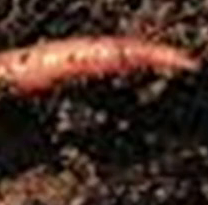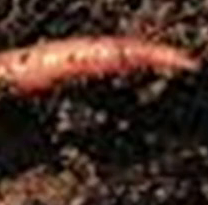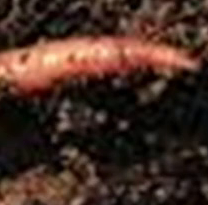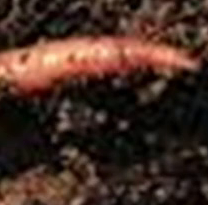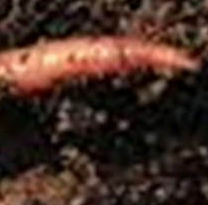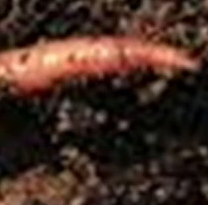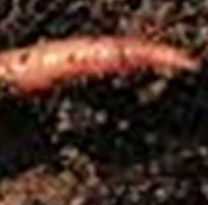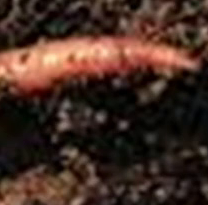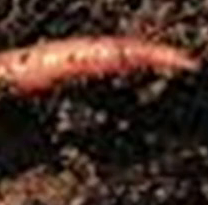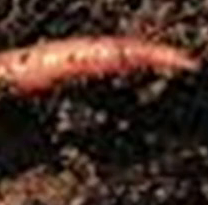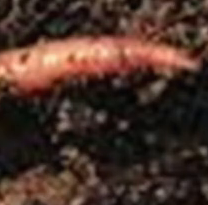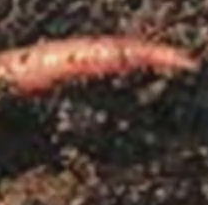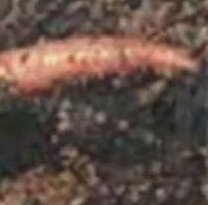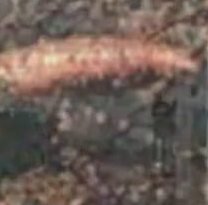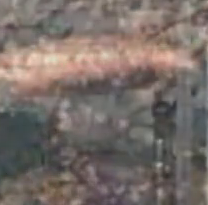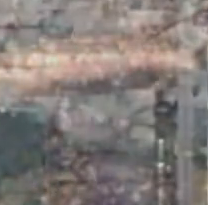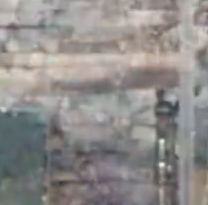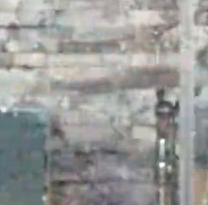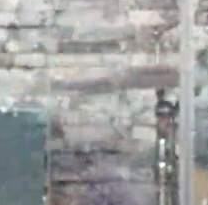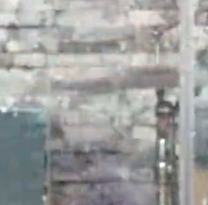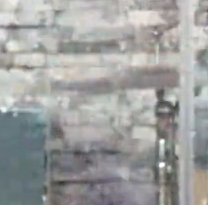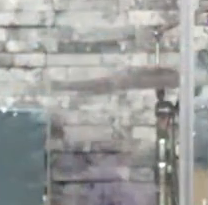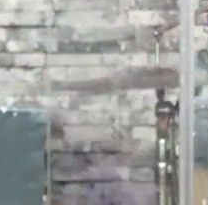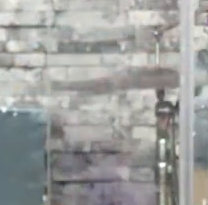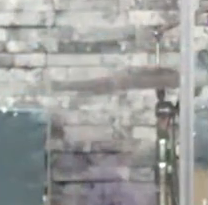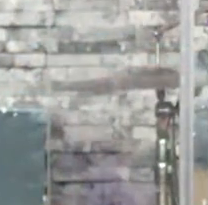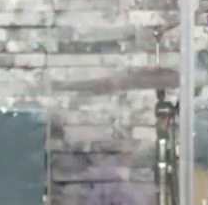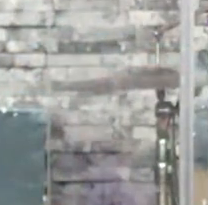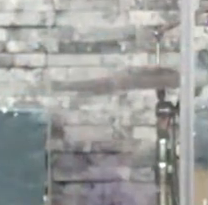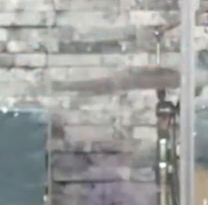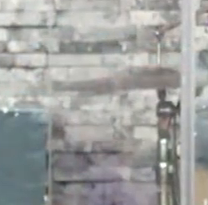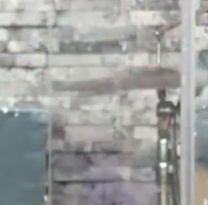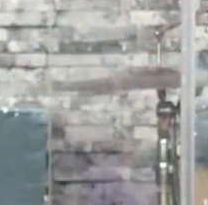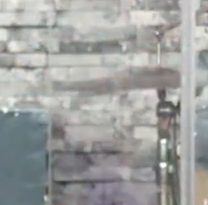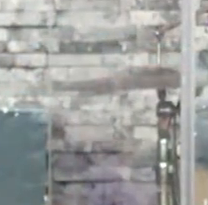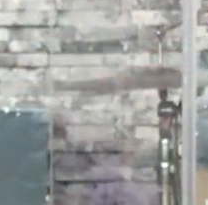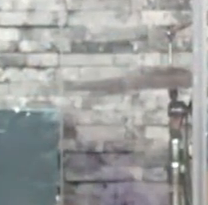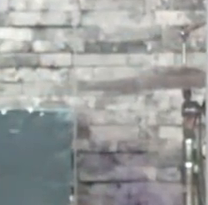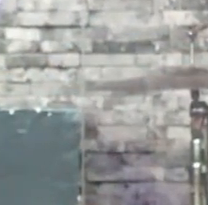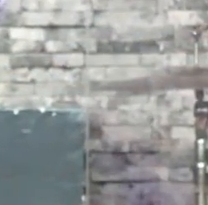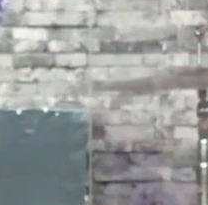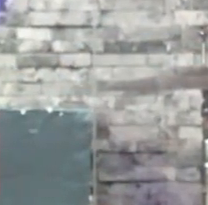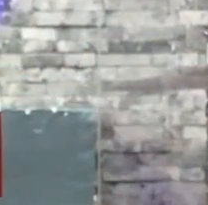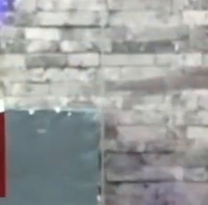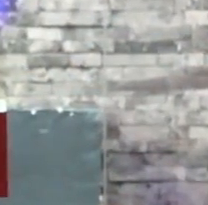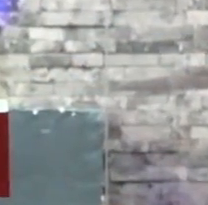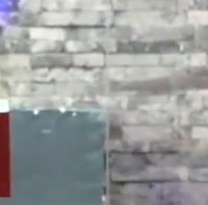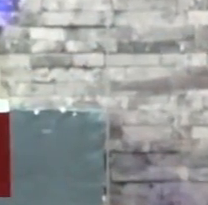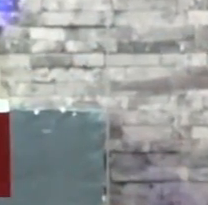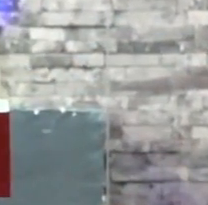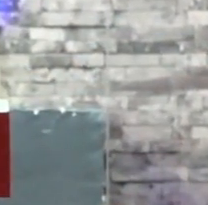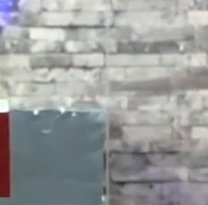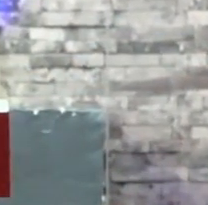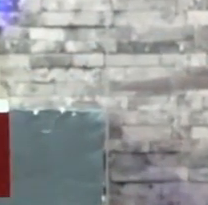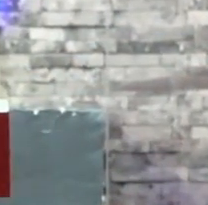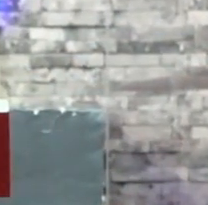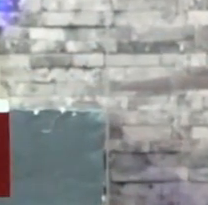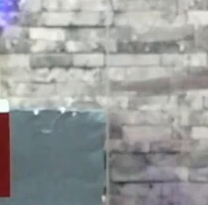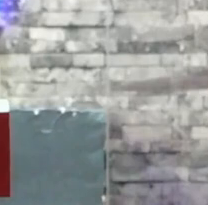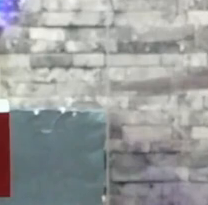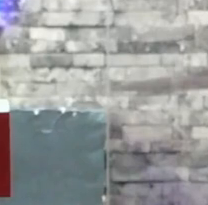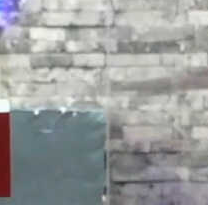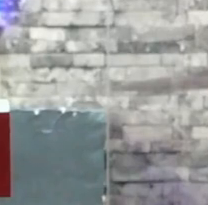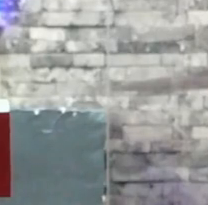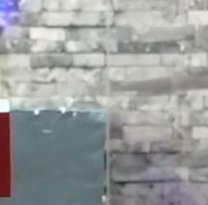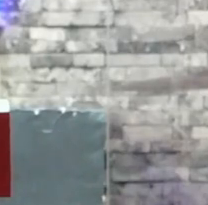pale. You can look at it and see the way it is. Uiangalie jinsi ilivyo. And then we shall discuss about it. Na tutaizungumzia